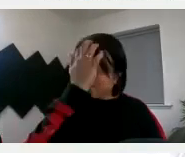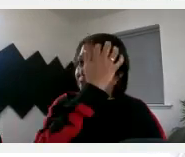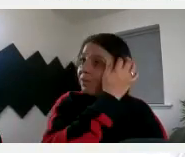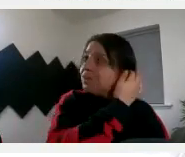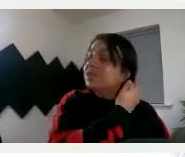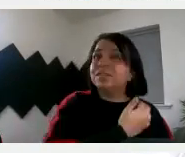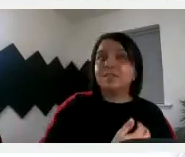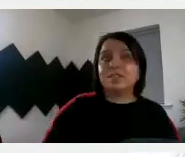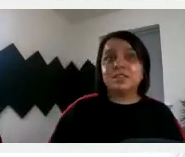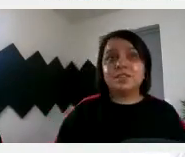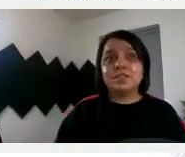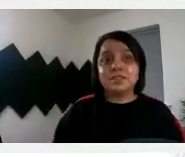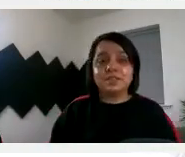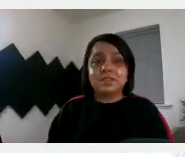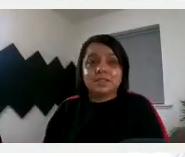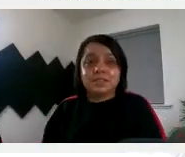Any other questions?